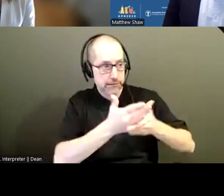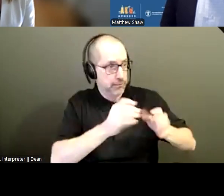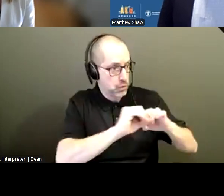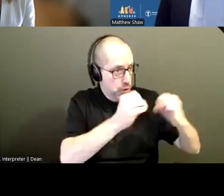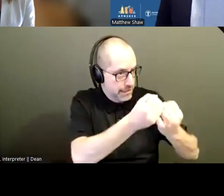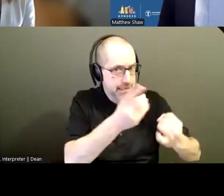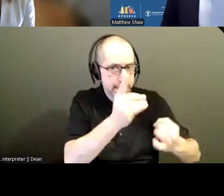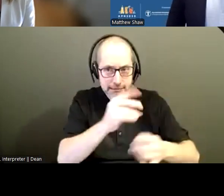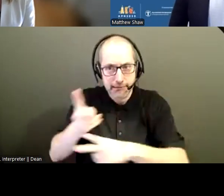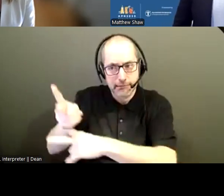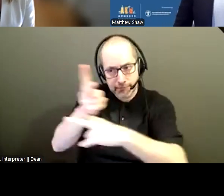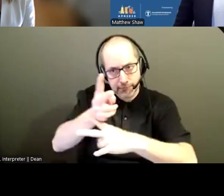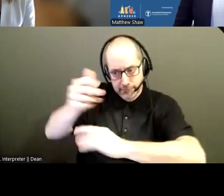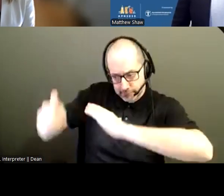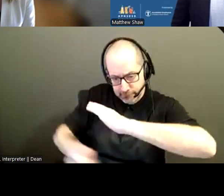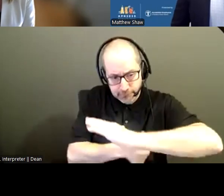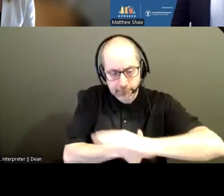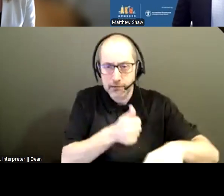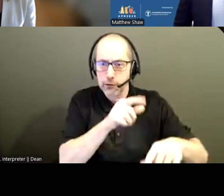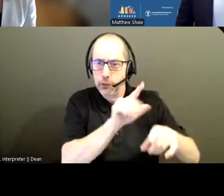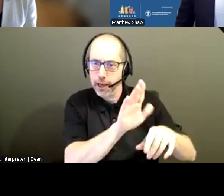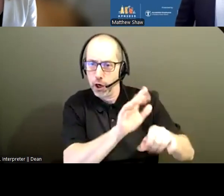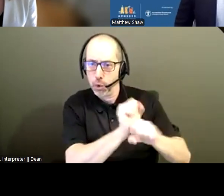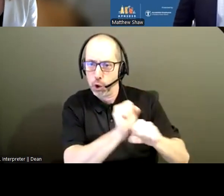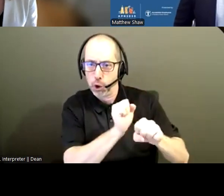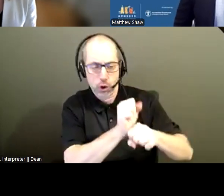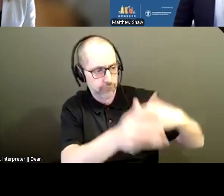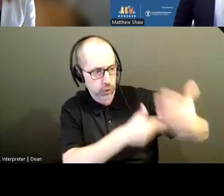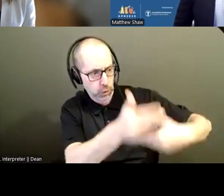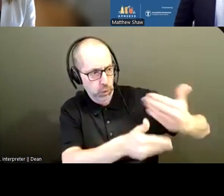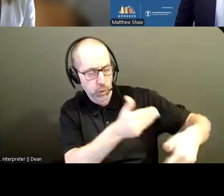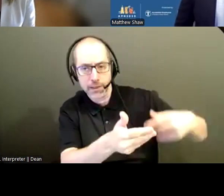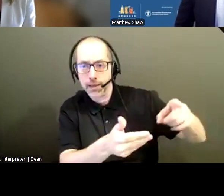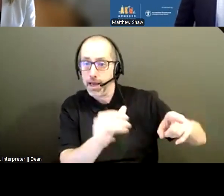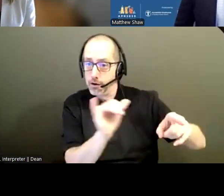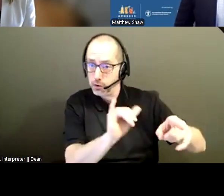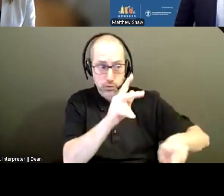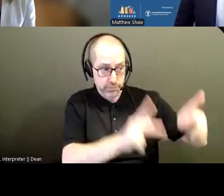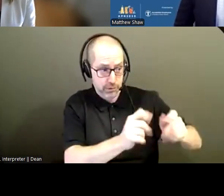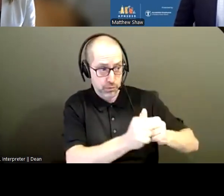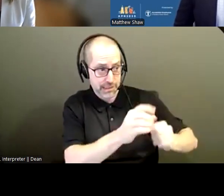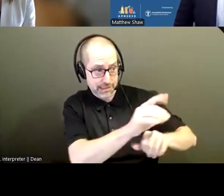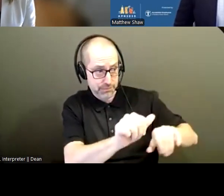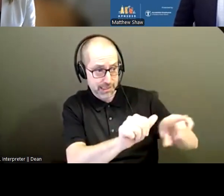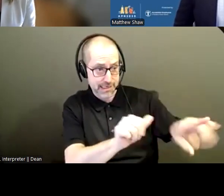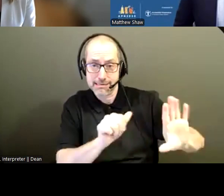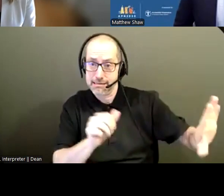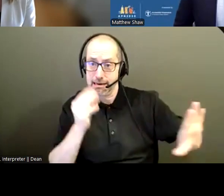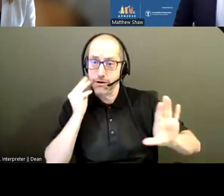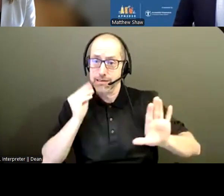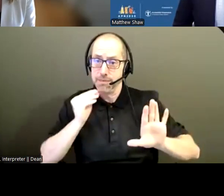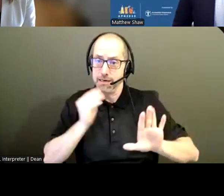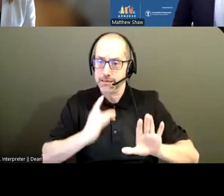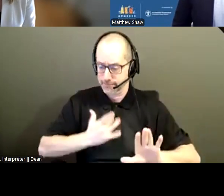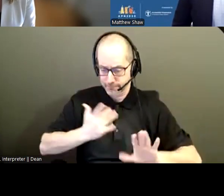this into their existing workflows, but how the experiences of people with disabilities were being better reflected as part of that